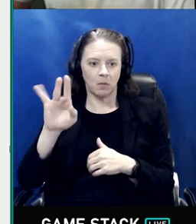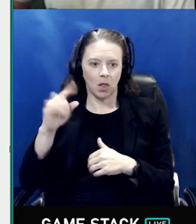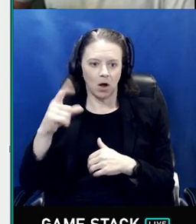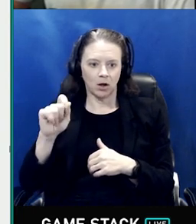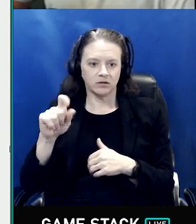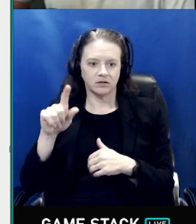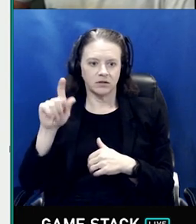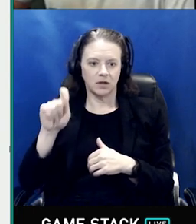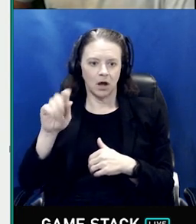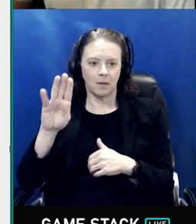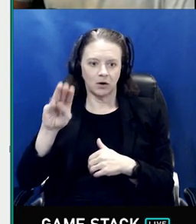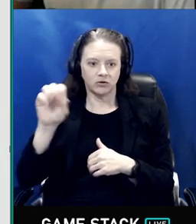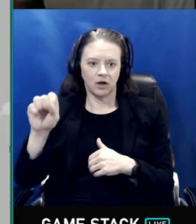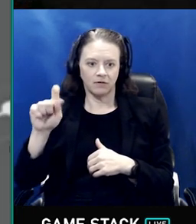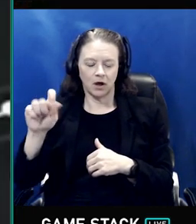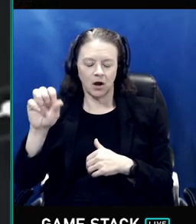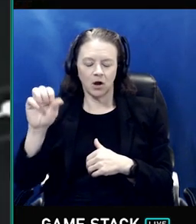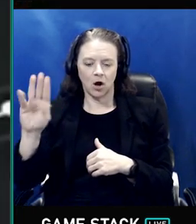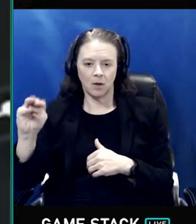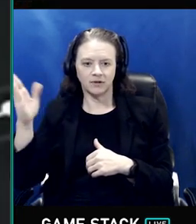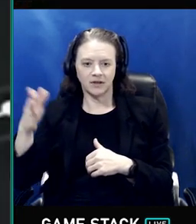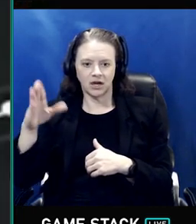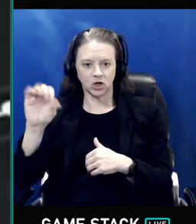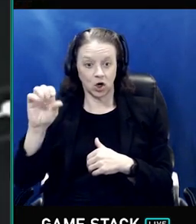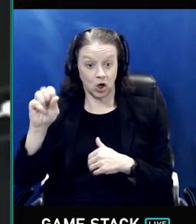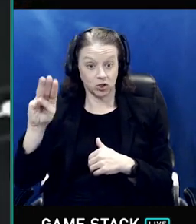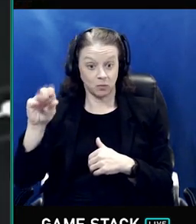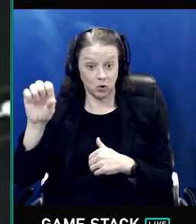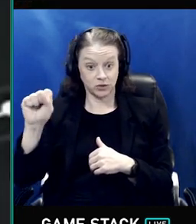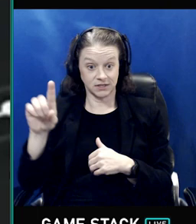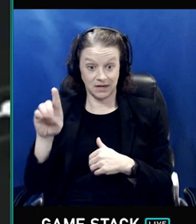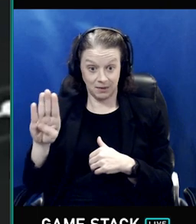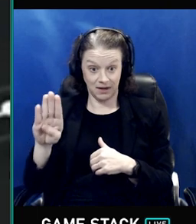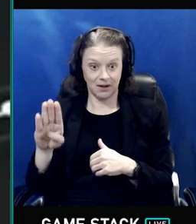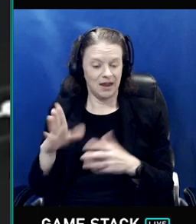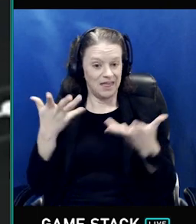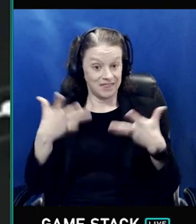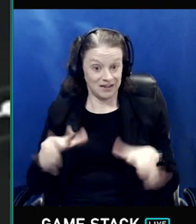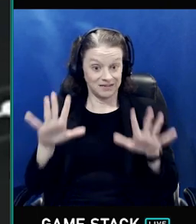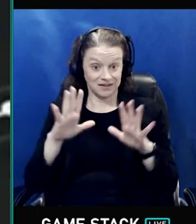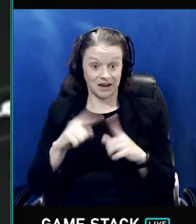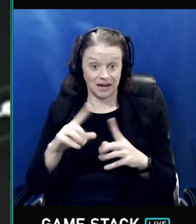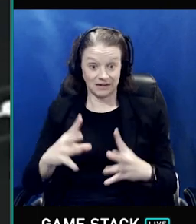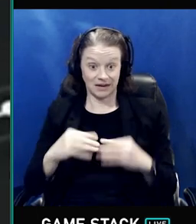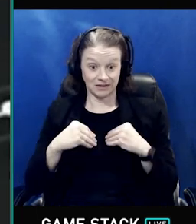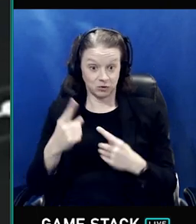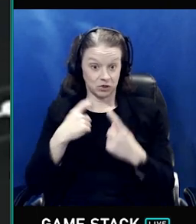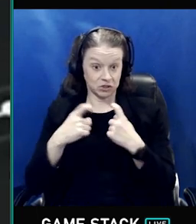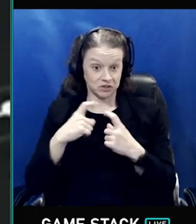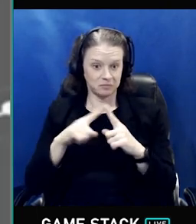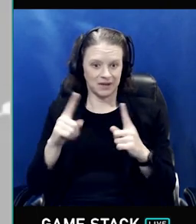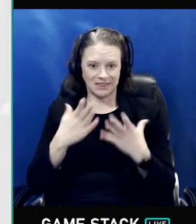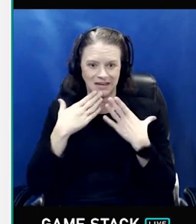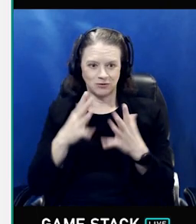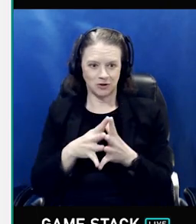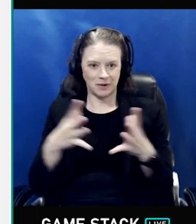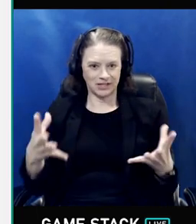devblogs.microsoft.com/CosmosDB. So that's it. I can take some questions, and thank you all very much.